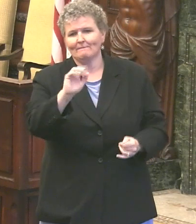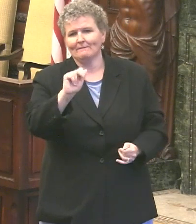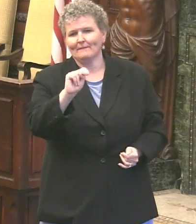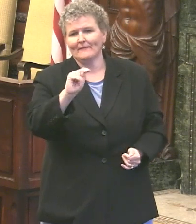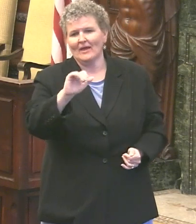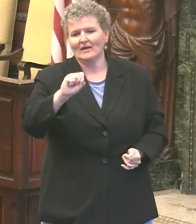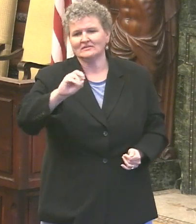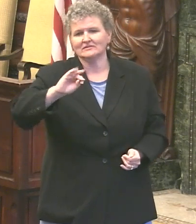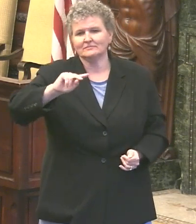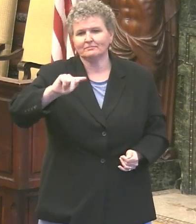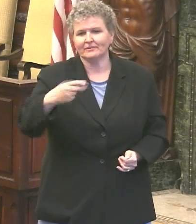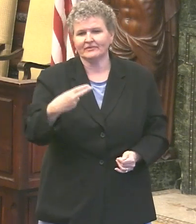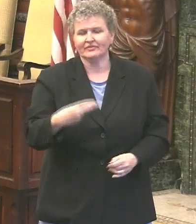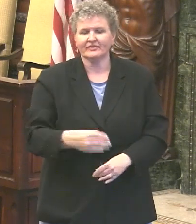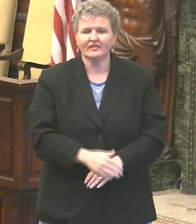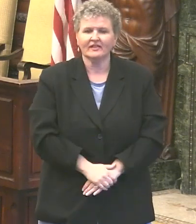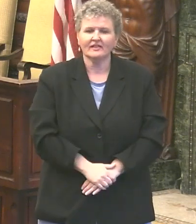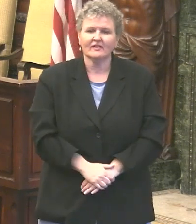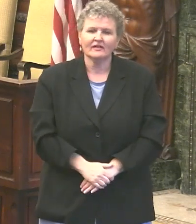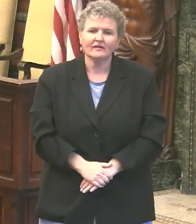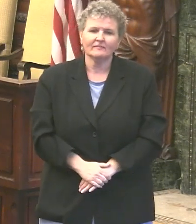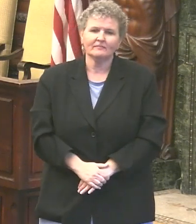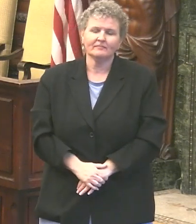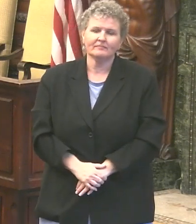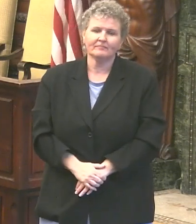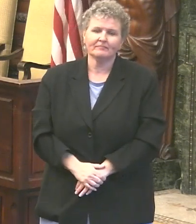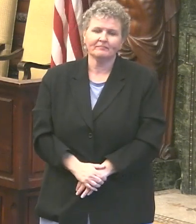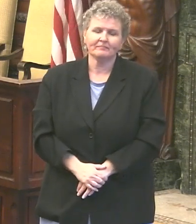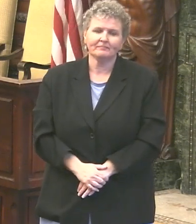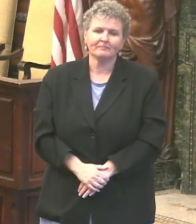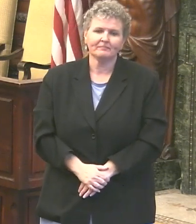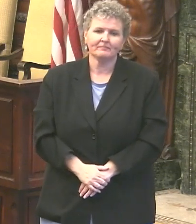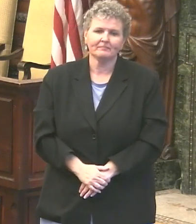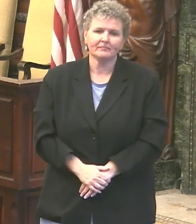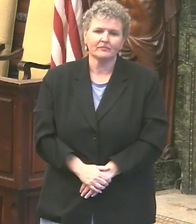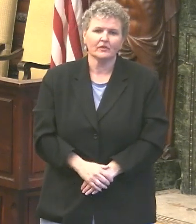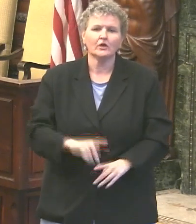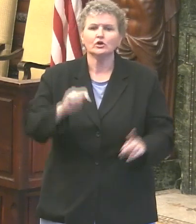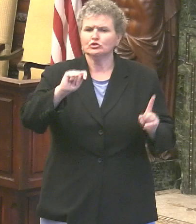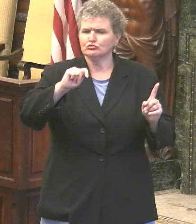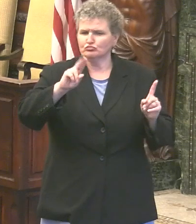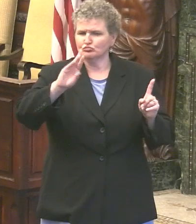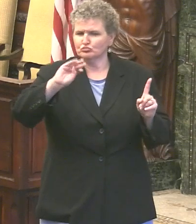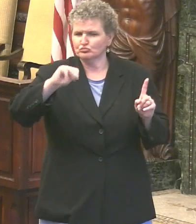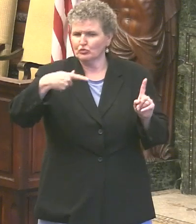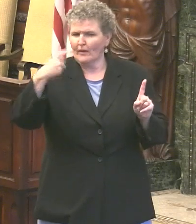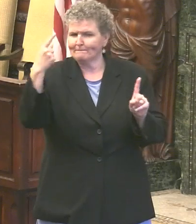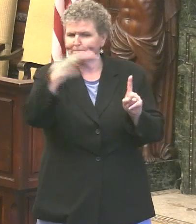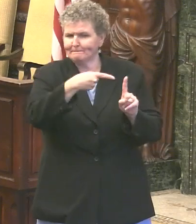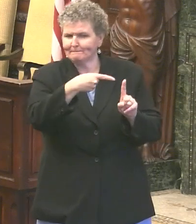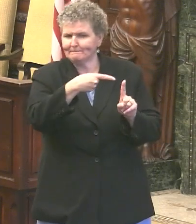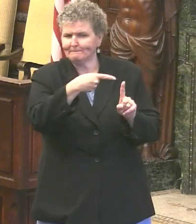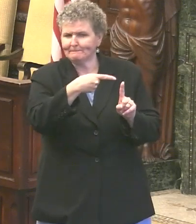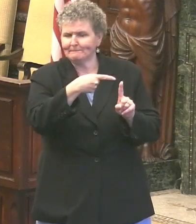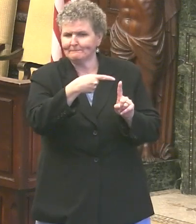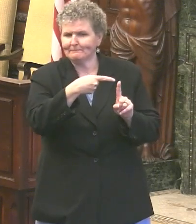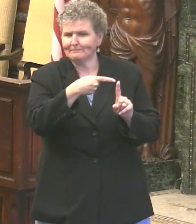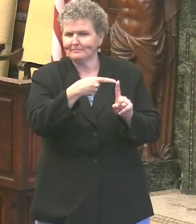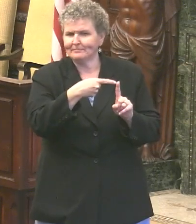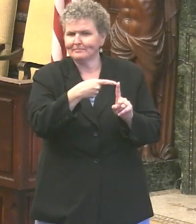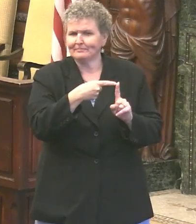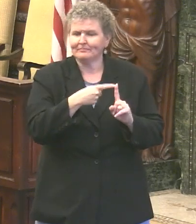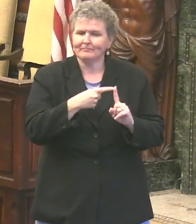CBS. Hey, I know they asked you a little bit about President Trump, but while we were in the presser, he kind of released some new